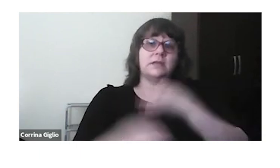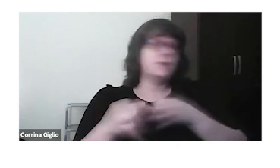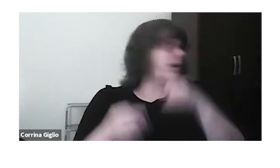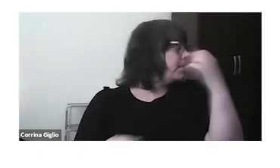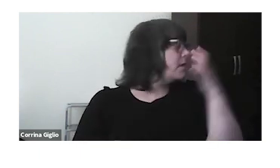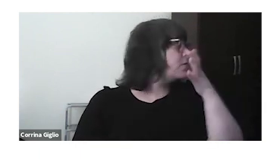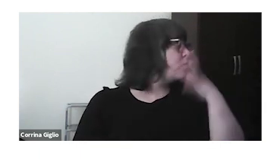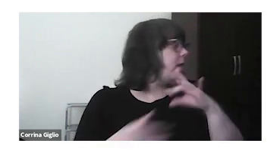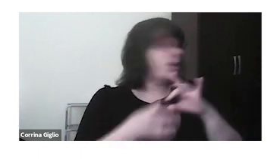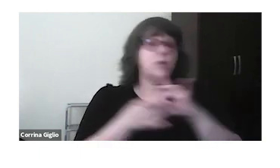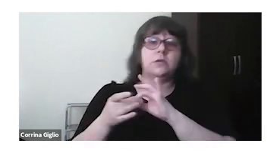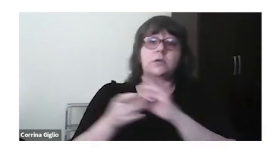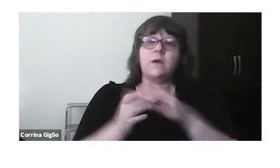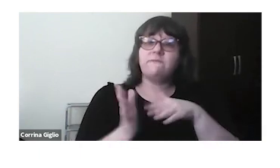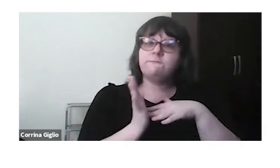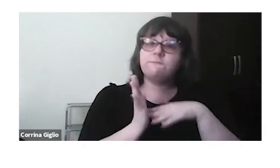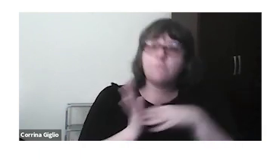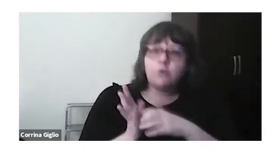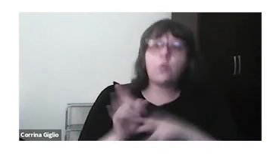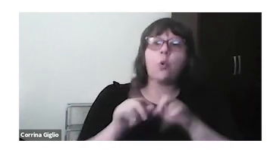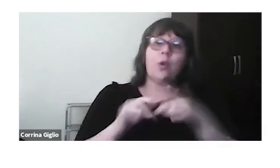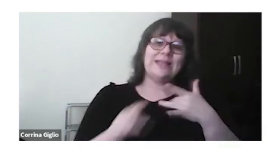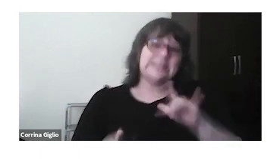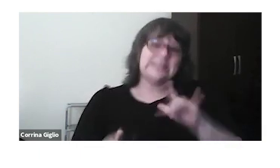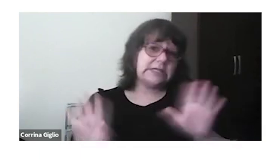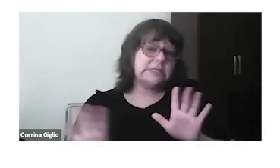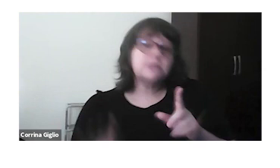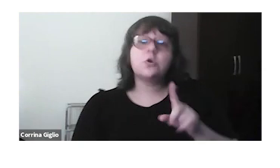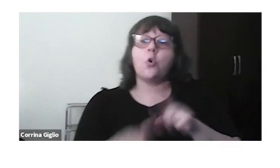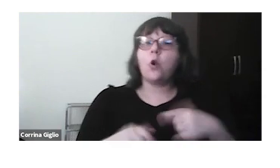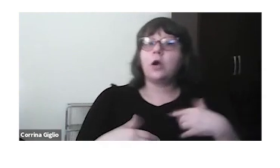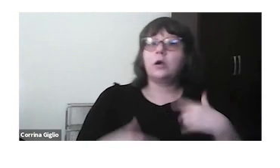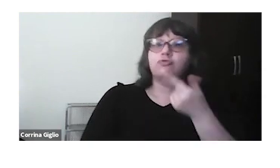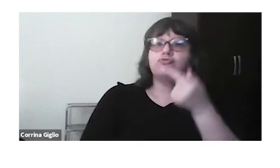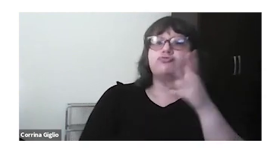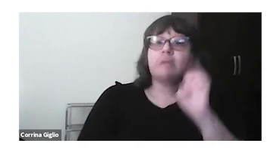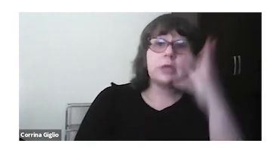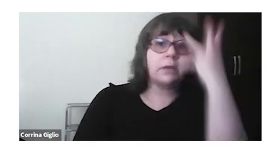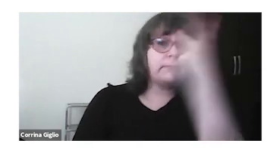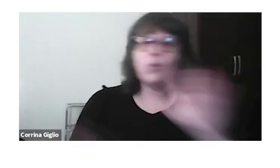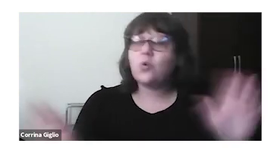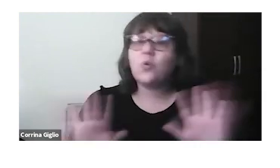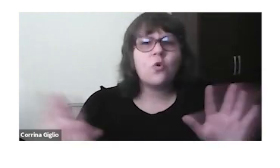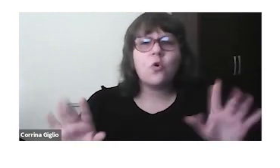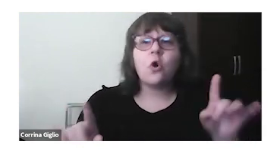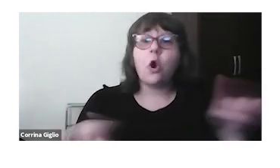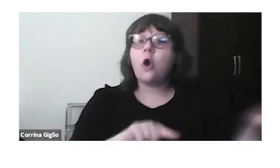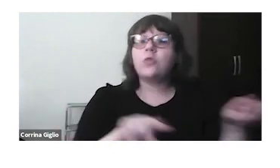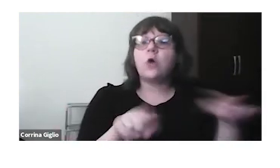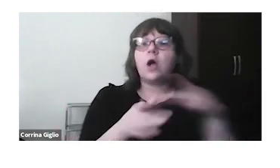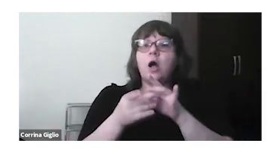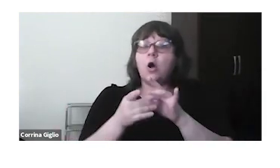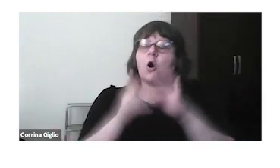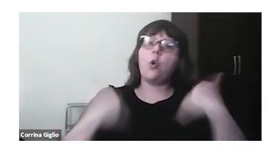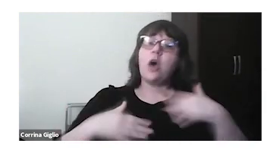being associated with like vulnerability or sensitivity or grace or beauty, they're often associated with like